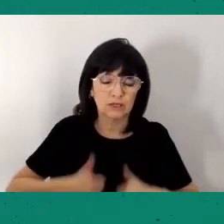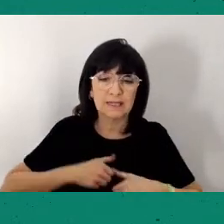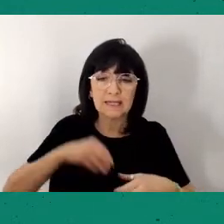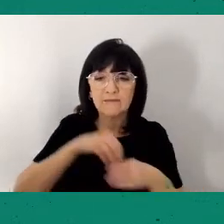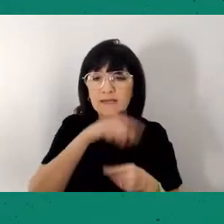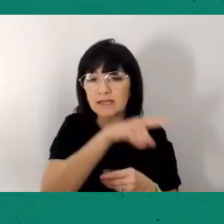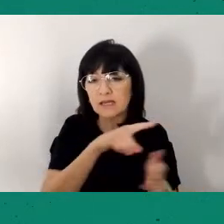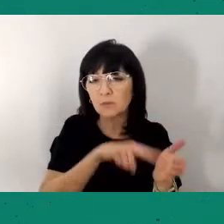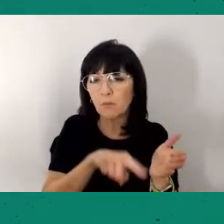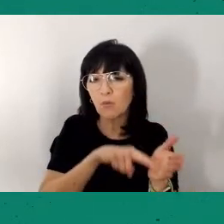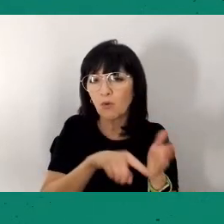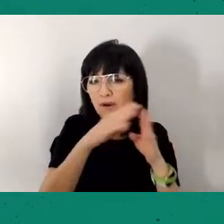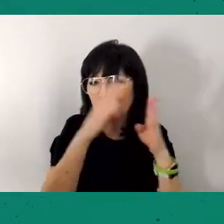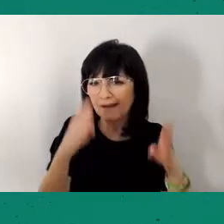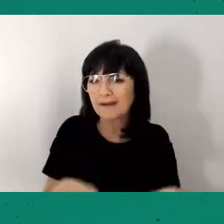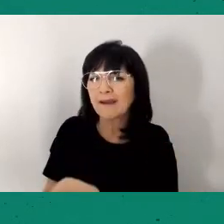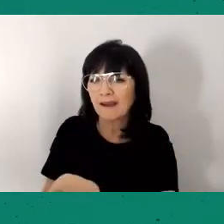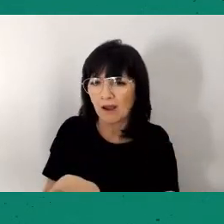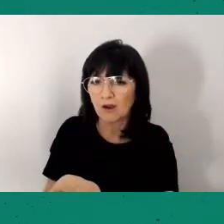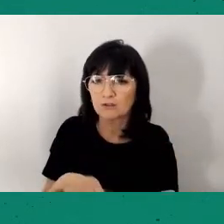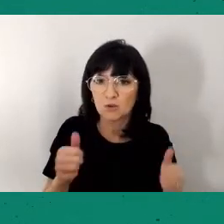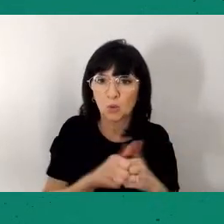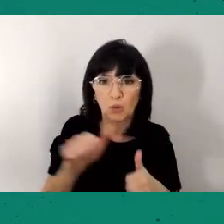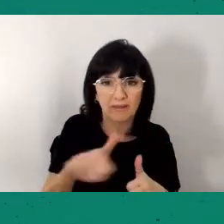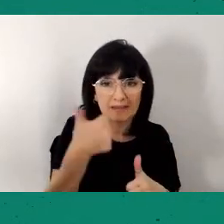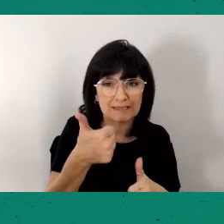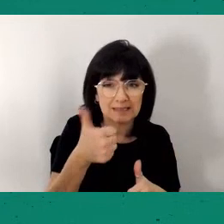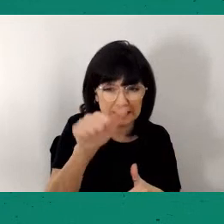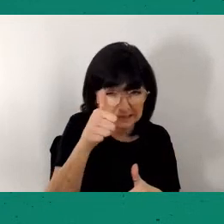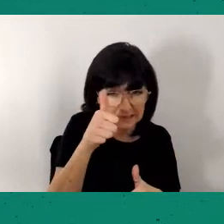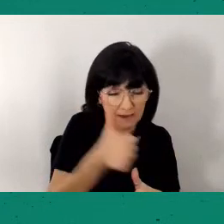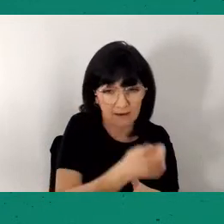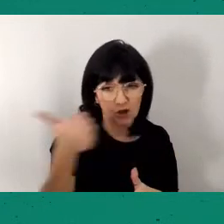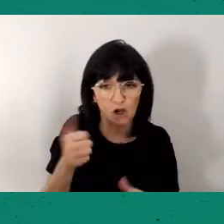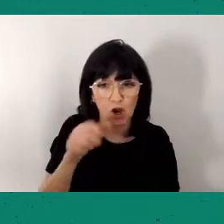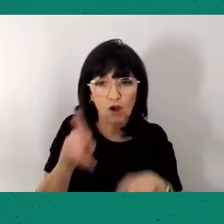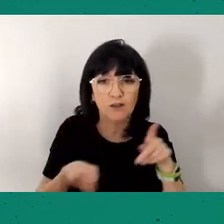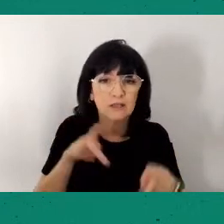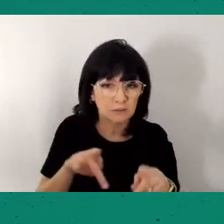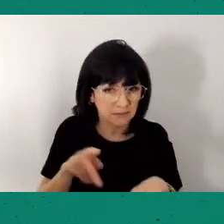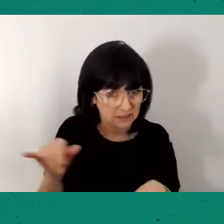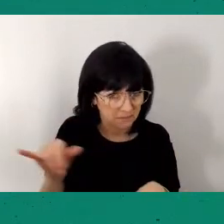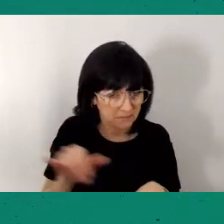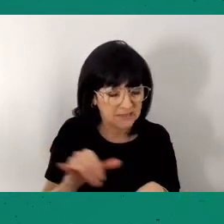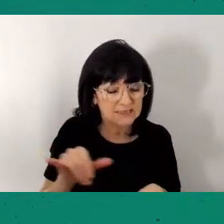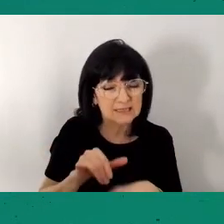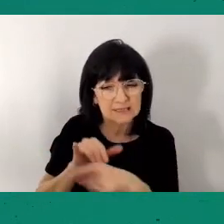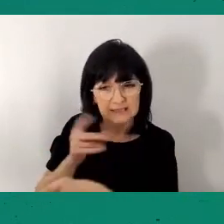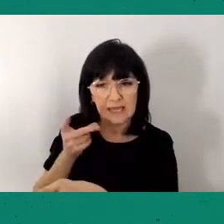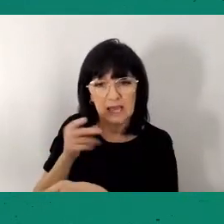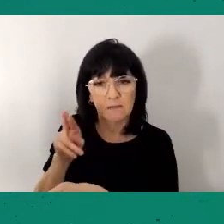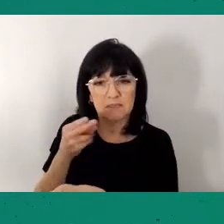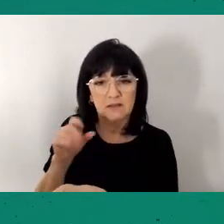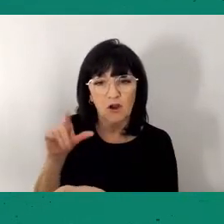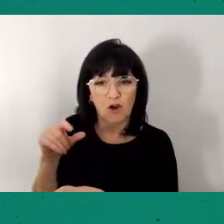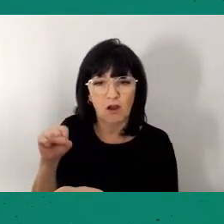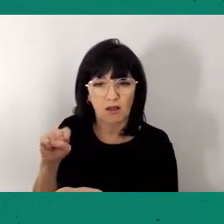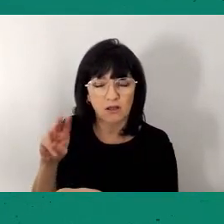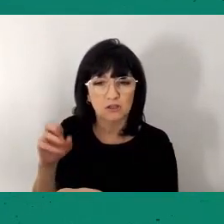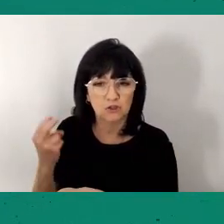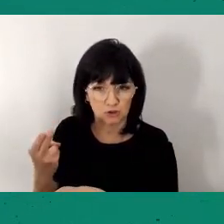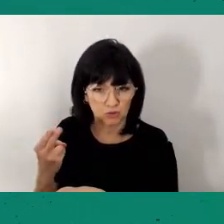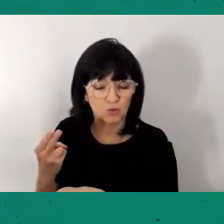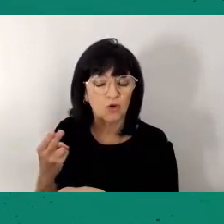house with 10 other folks. And as Dr. Hollingsworth has described her experience, we're talking a